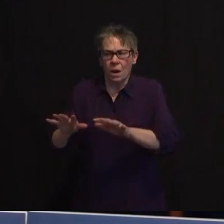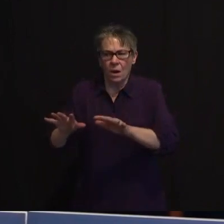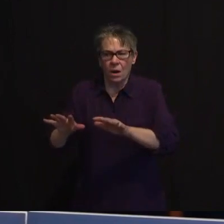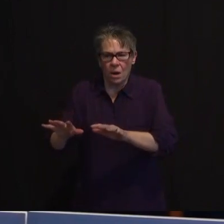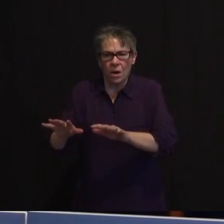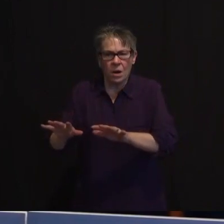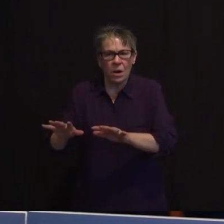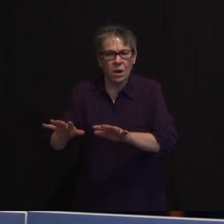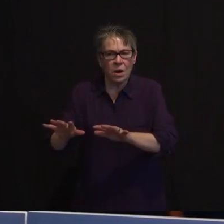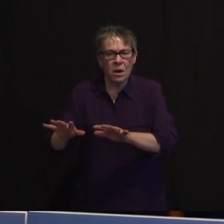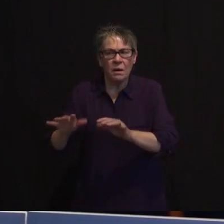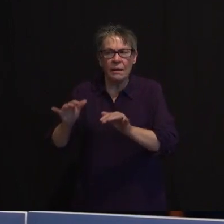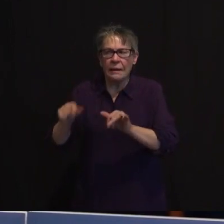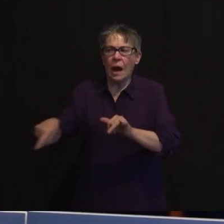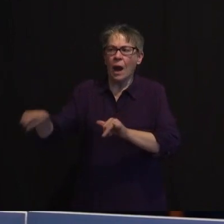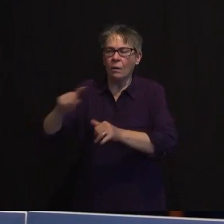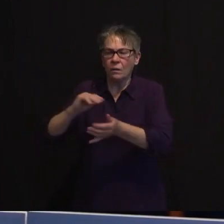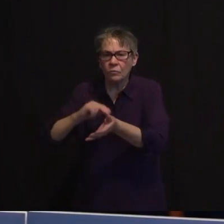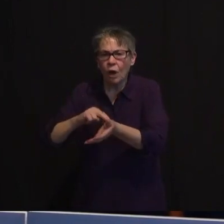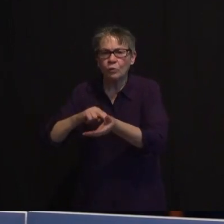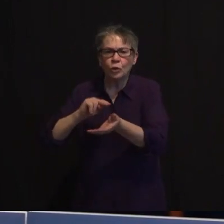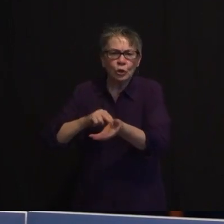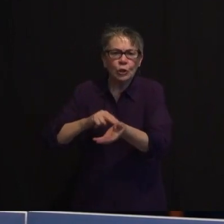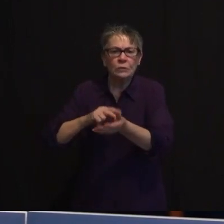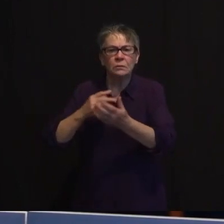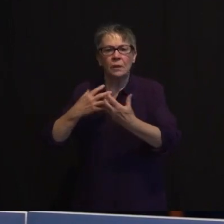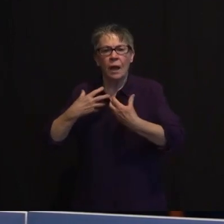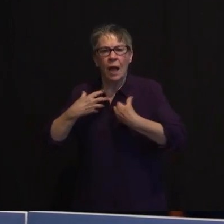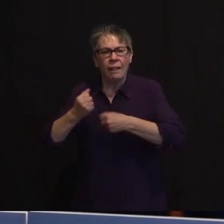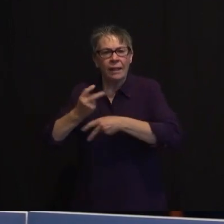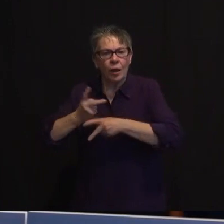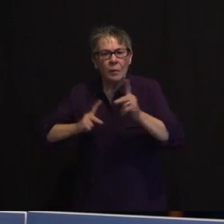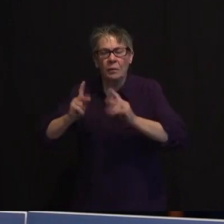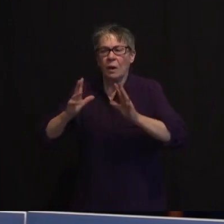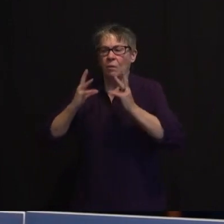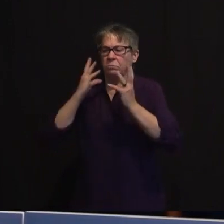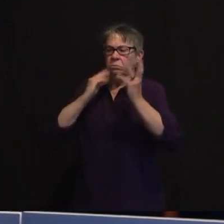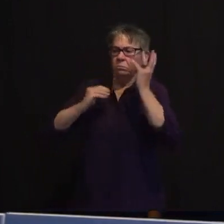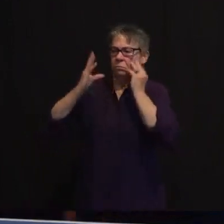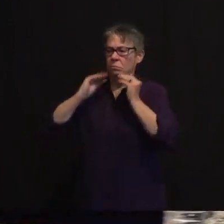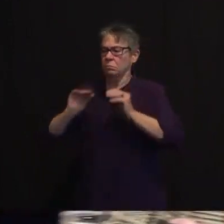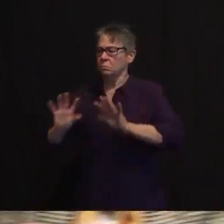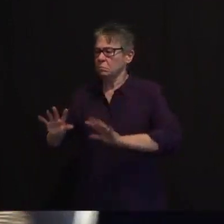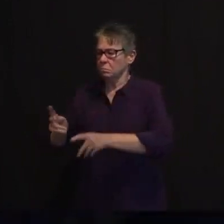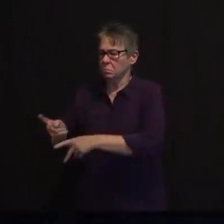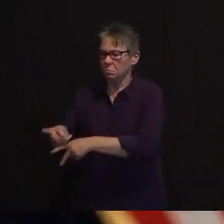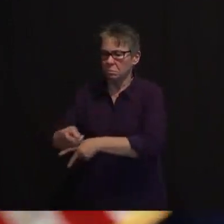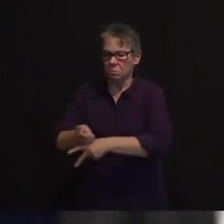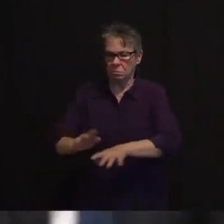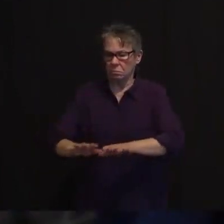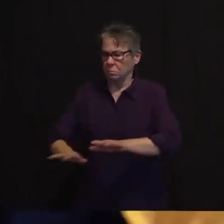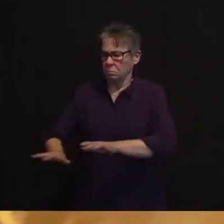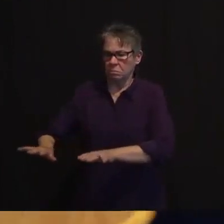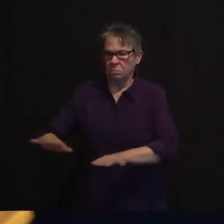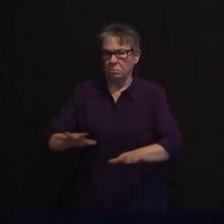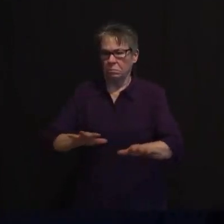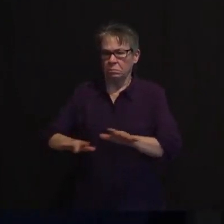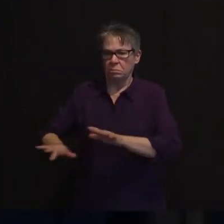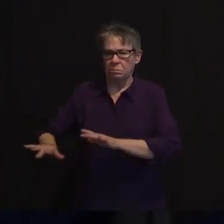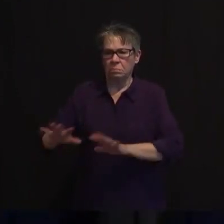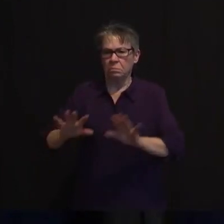for the best, but we continue to plan for the worst. Judy, thank you. Pat, law enforcement? Yes, sir. And